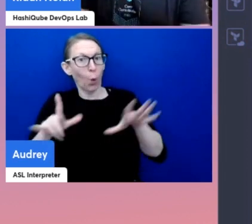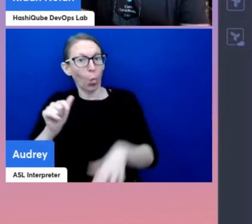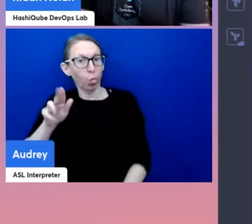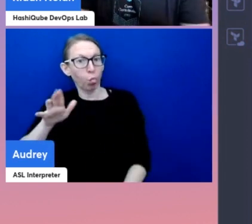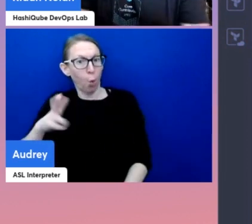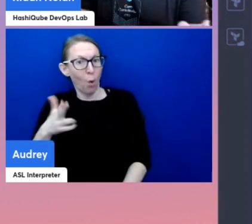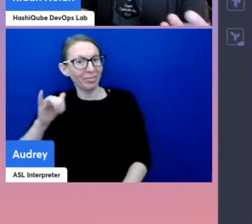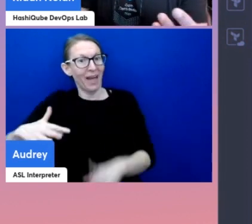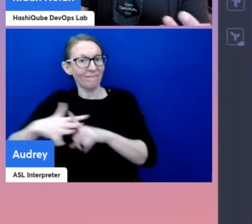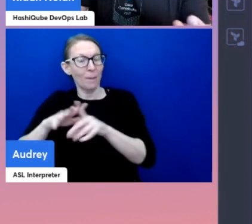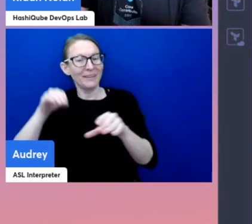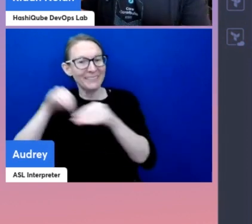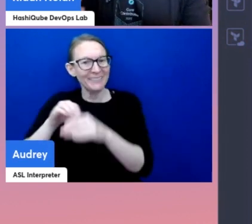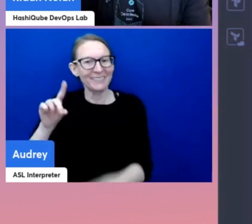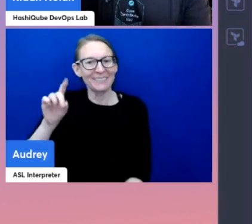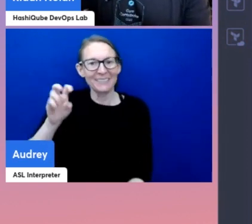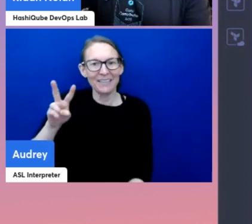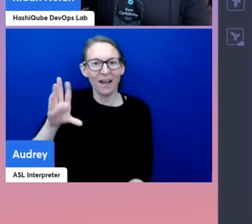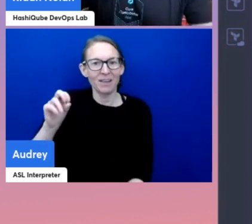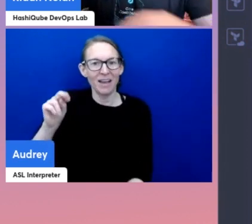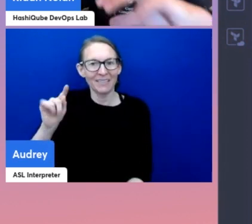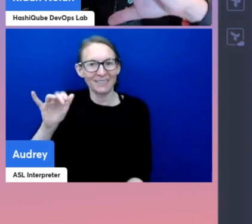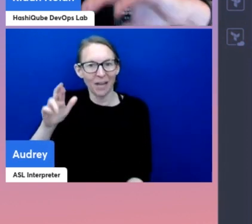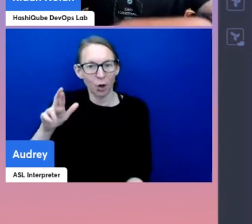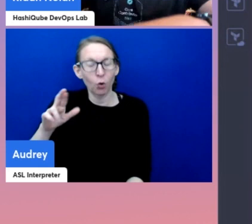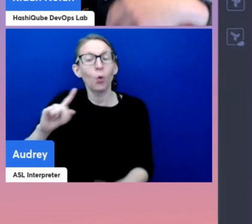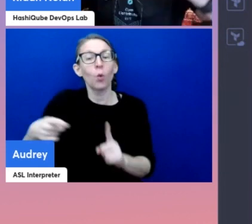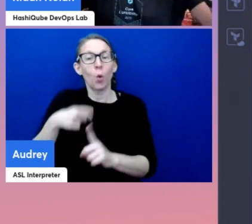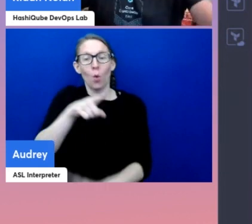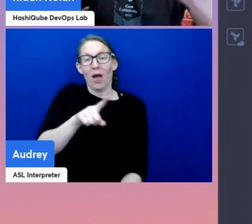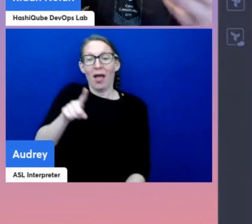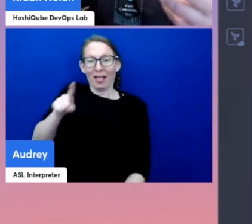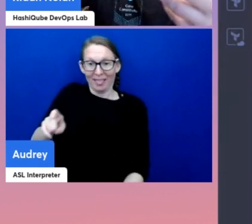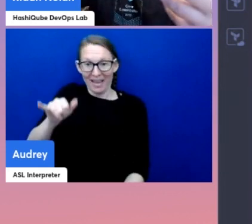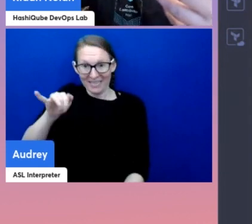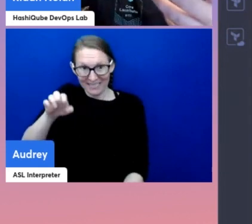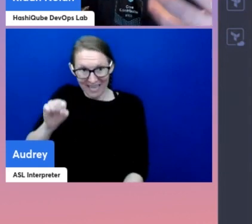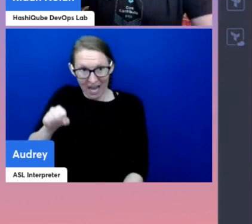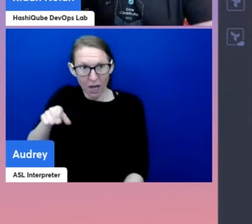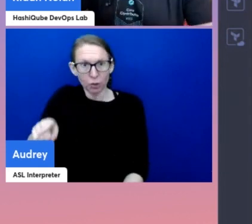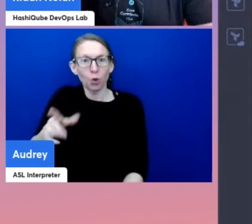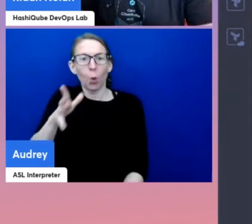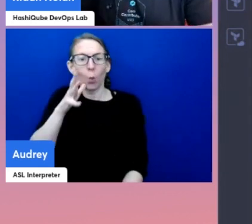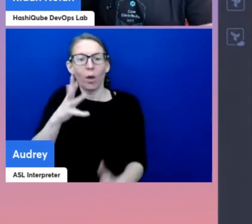a dev container? And when you click yes, it's going to build this Docker